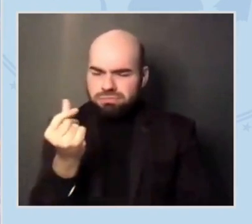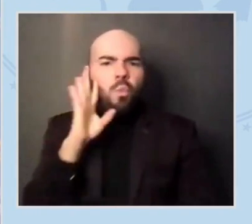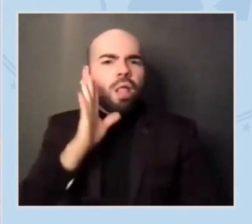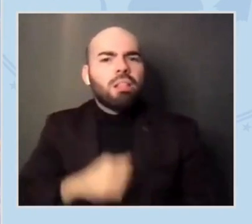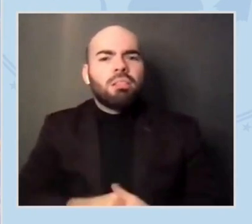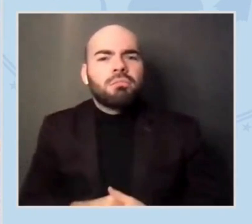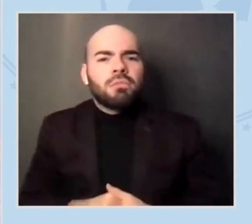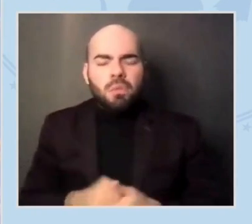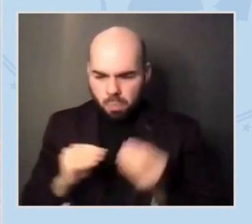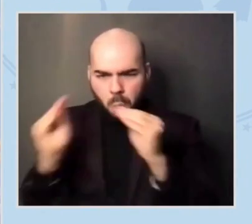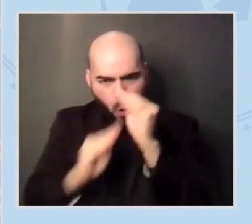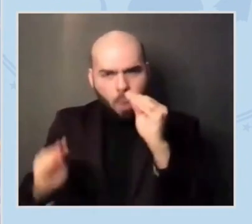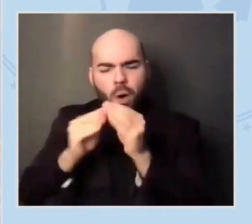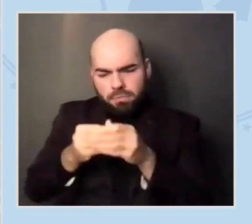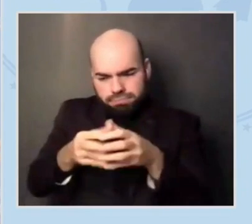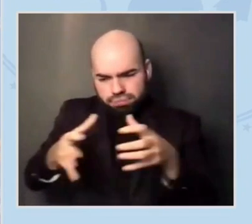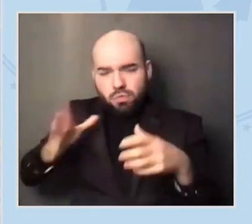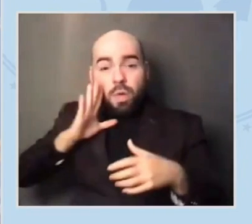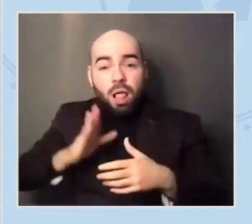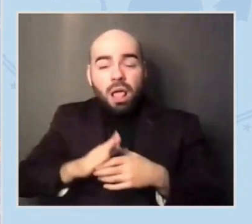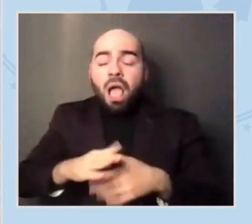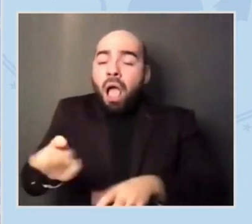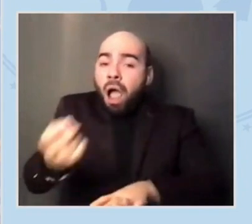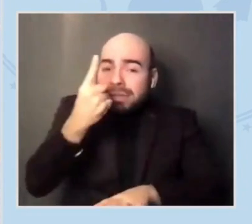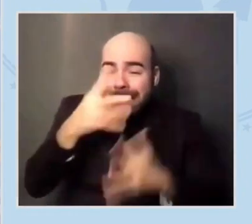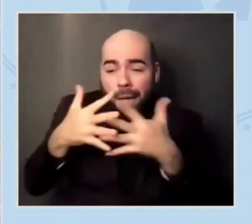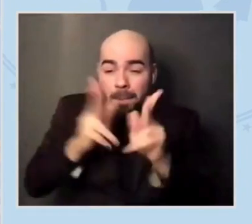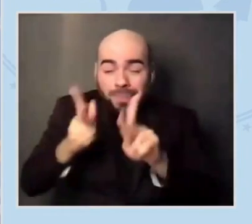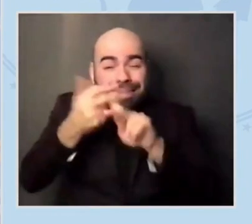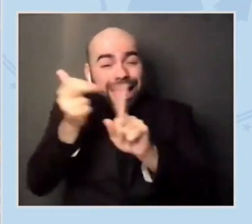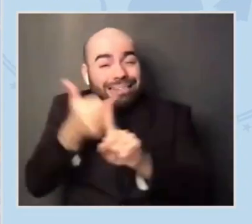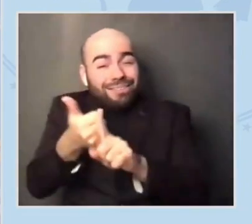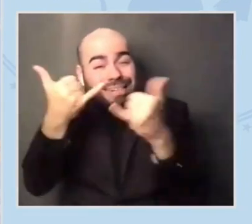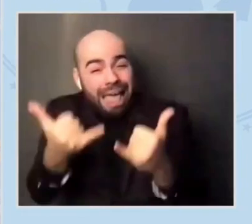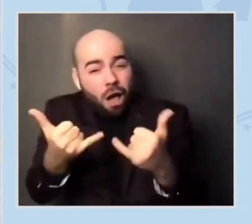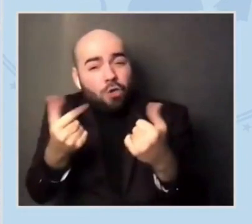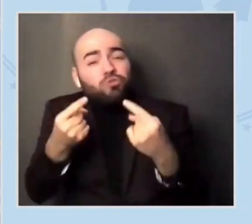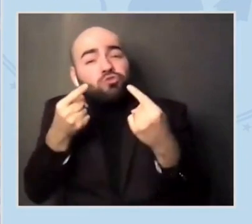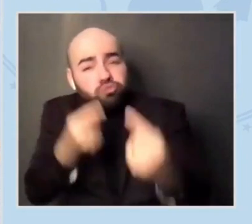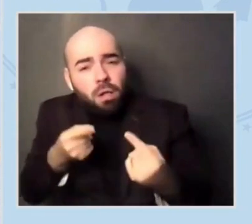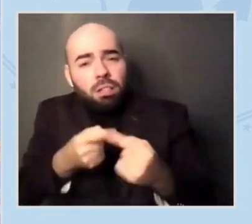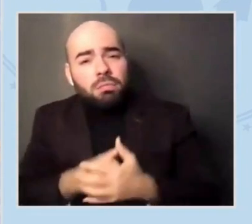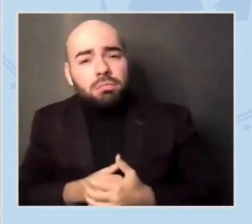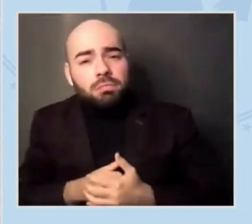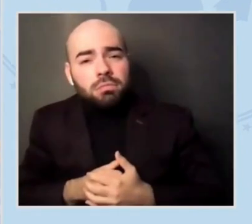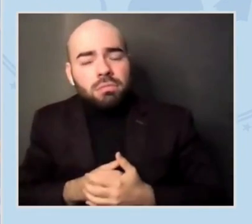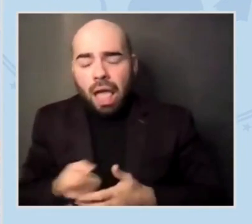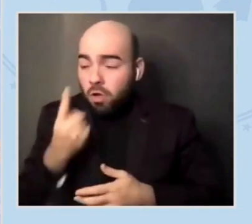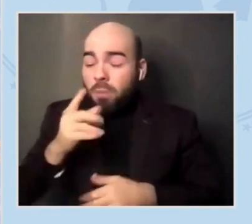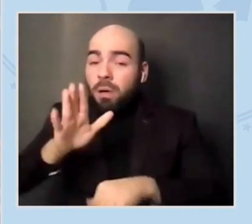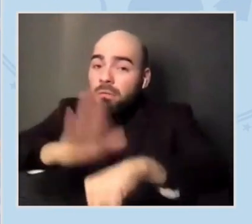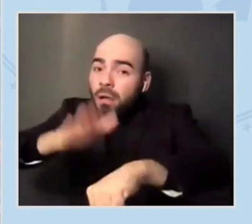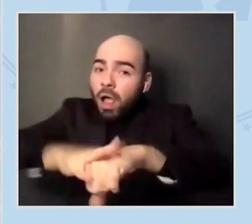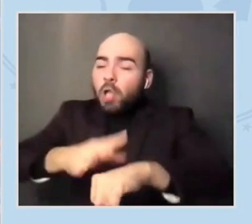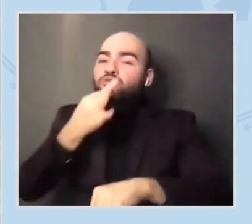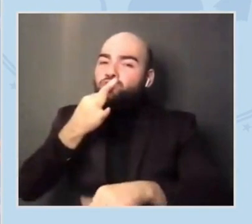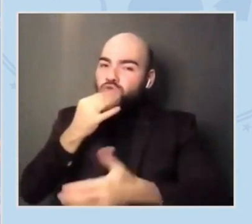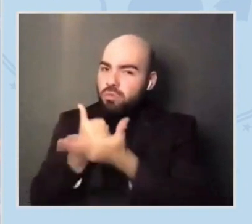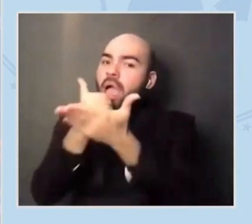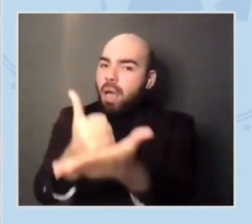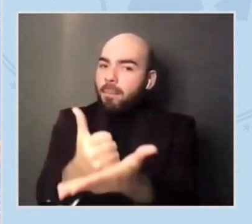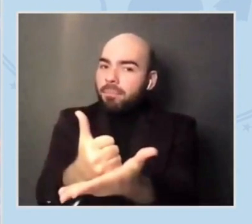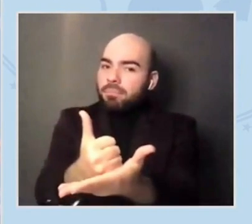this: help is on the way. My dad, you've heard me say this before, when he lost his job in Scranton when